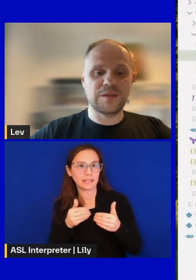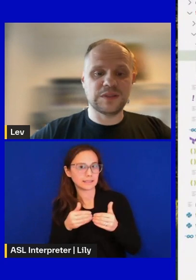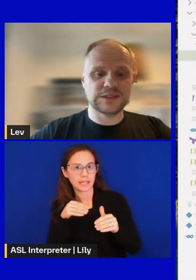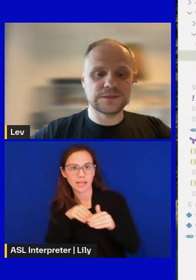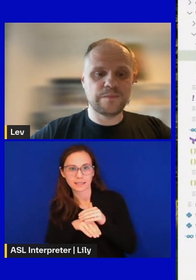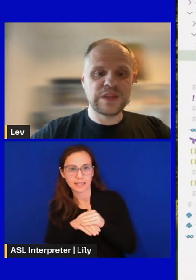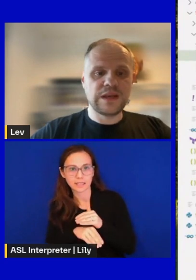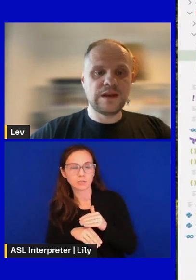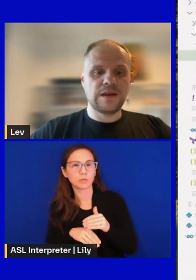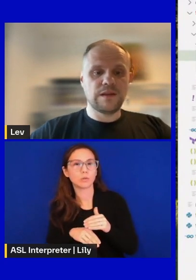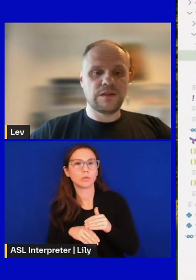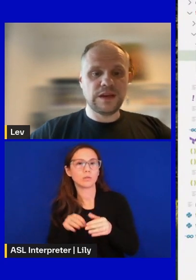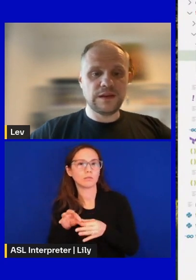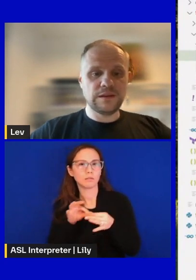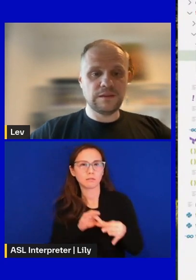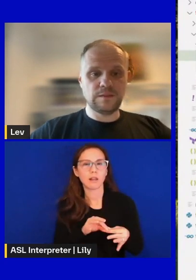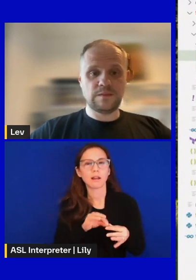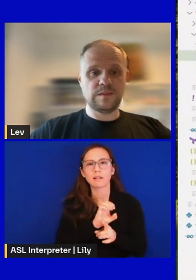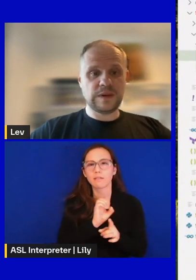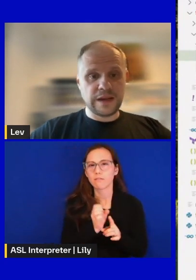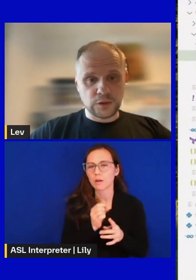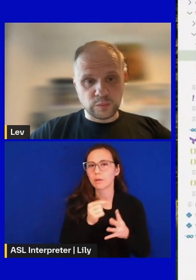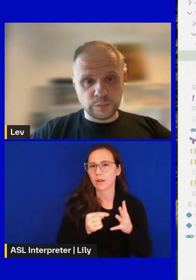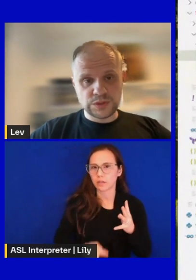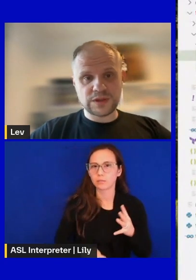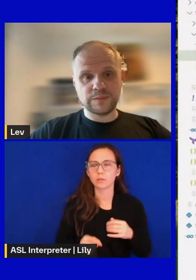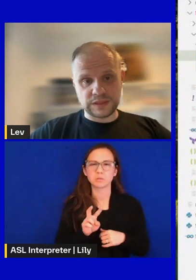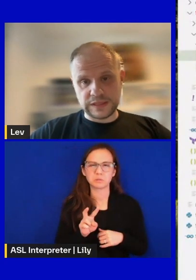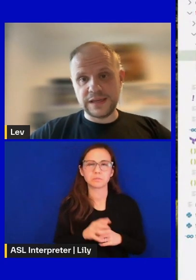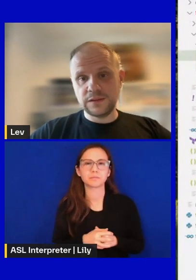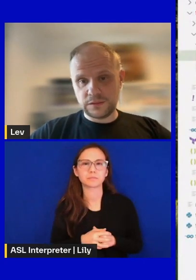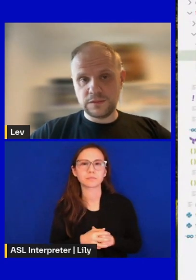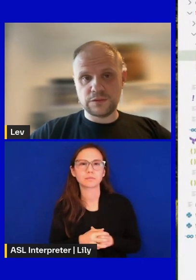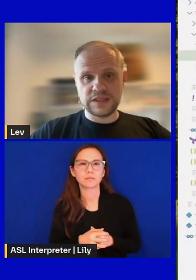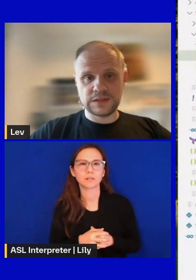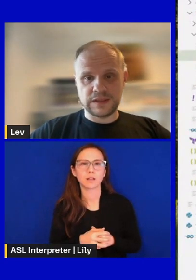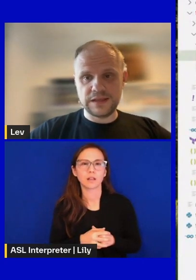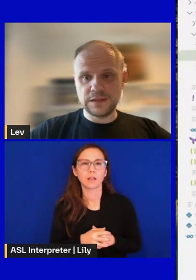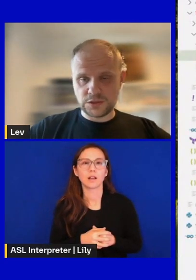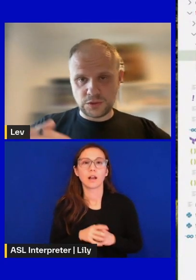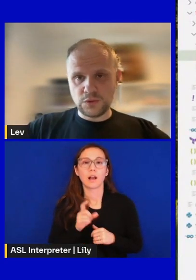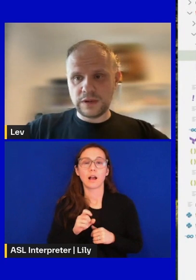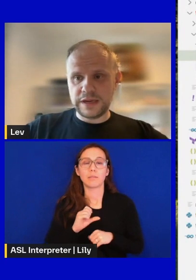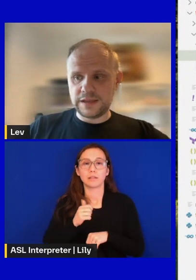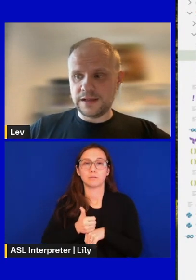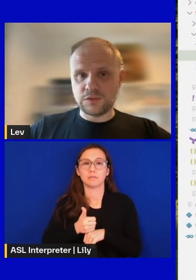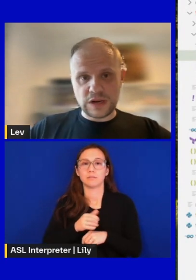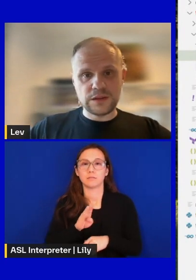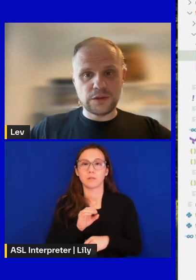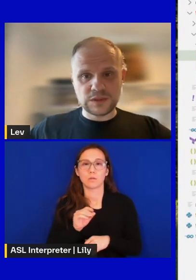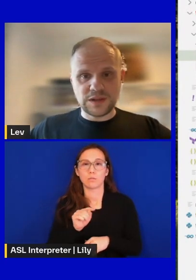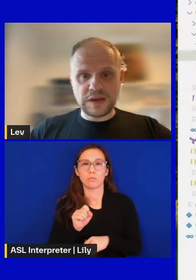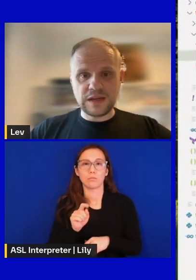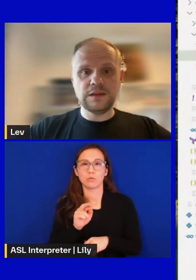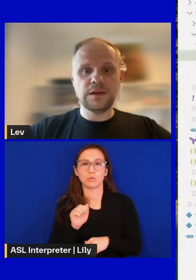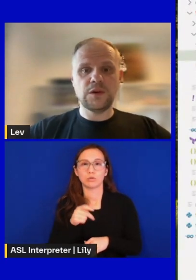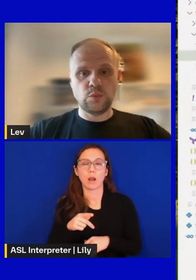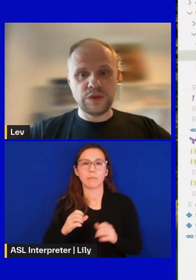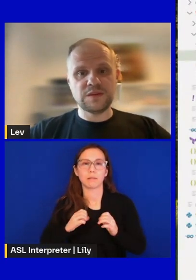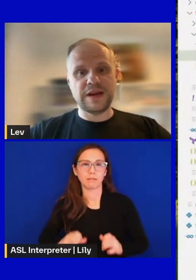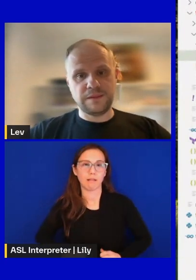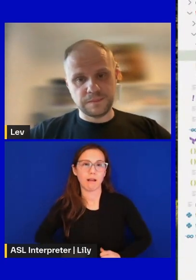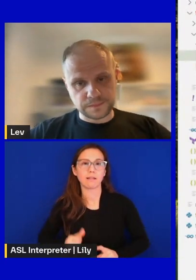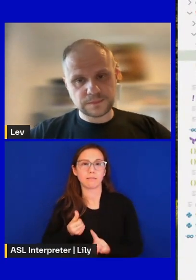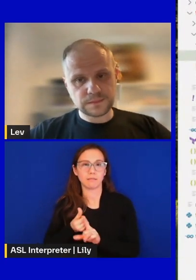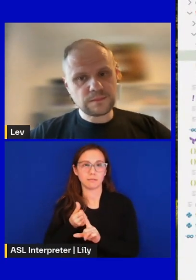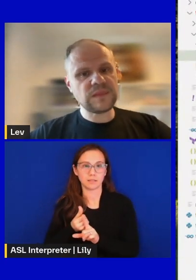environment variables. Then I had to bootstrap the client, REST client, so I can run those commands